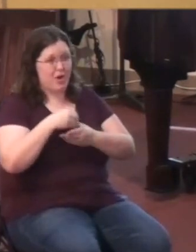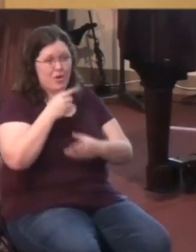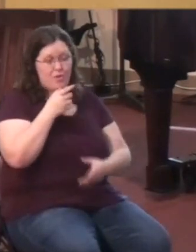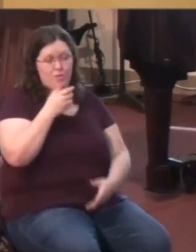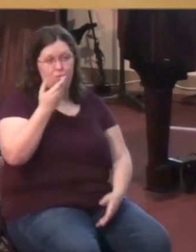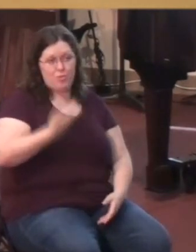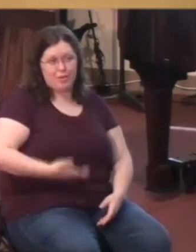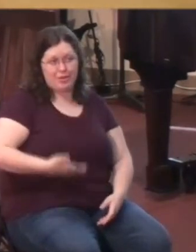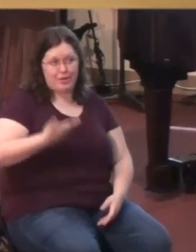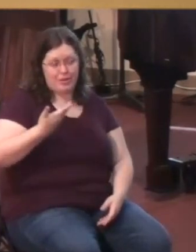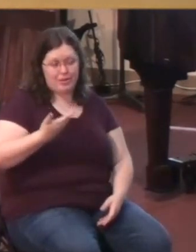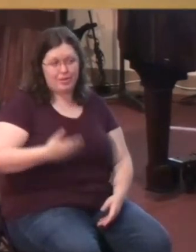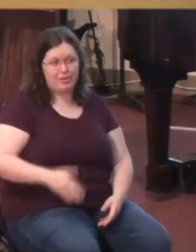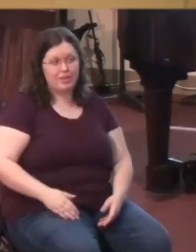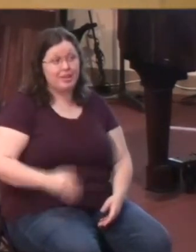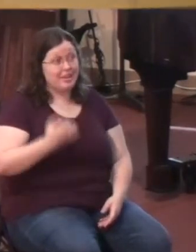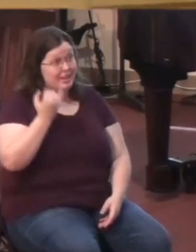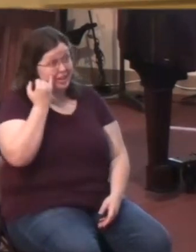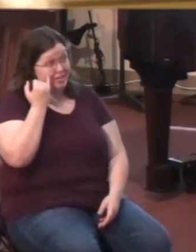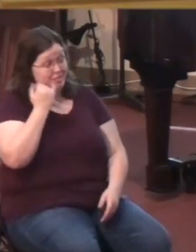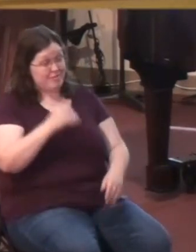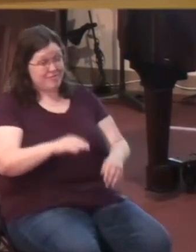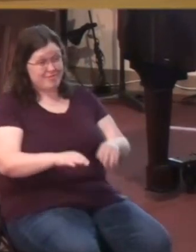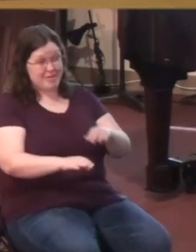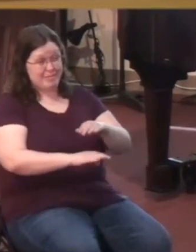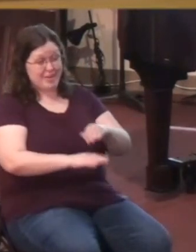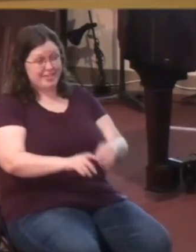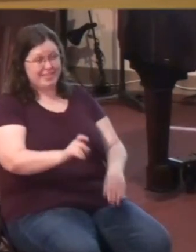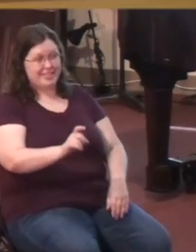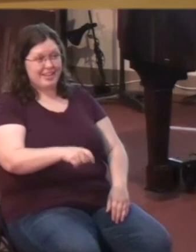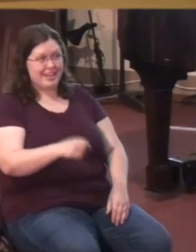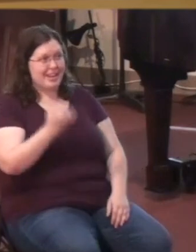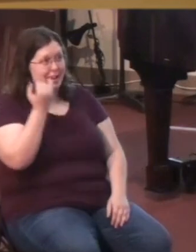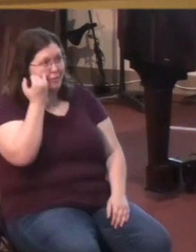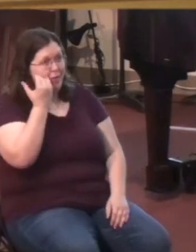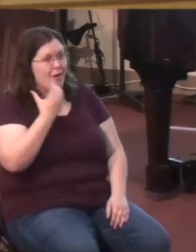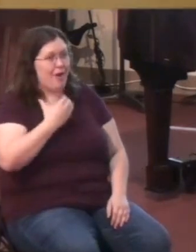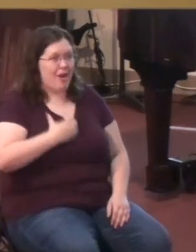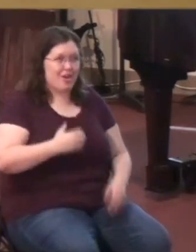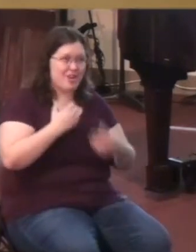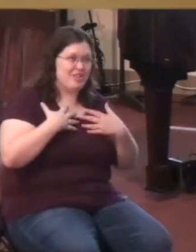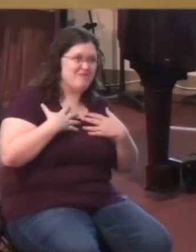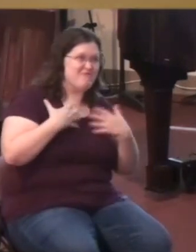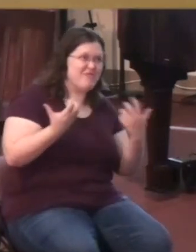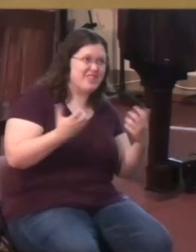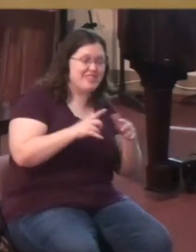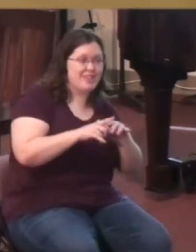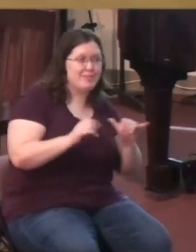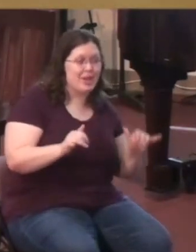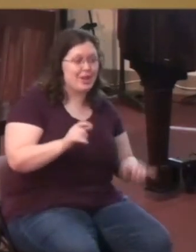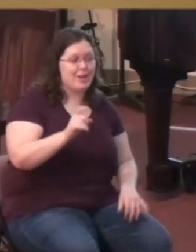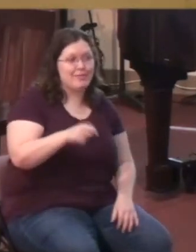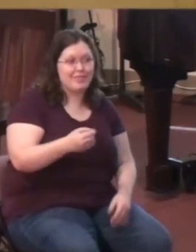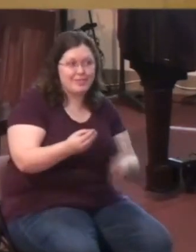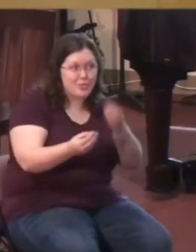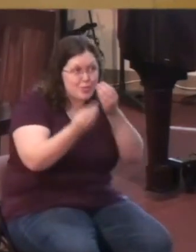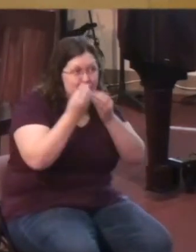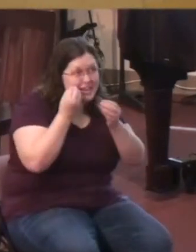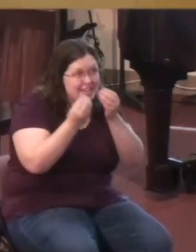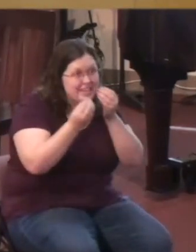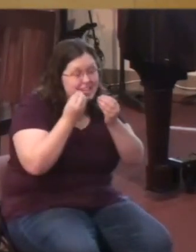happen to be on a very basic need, if we're hangry, we need to go and get some food